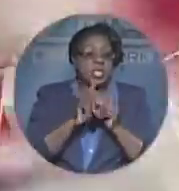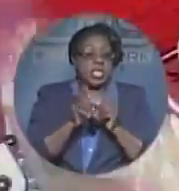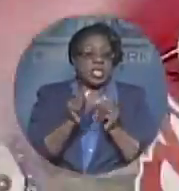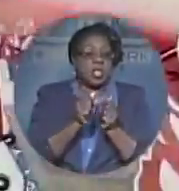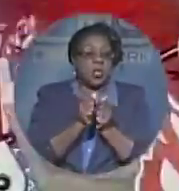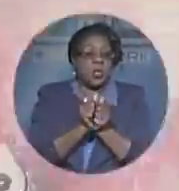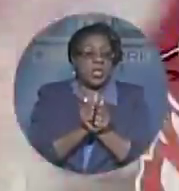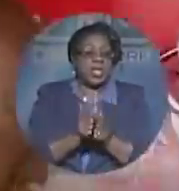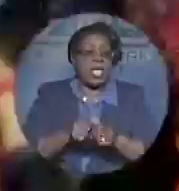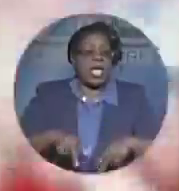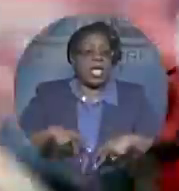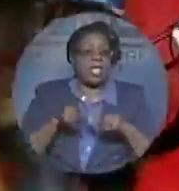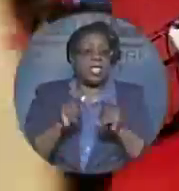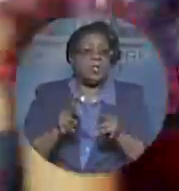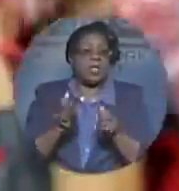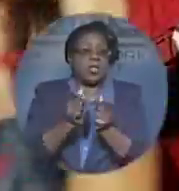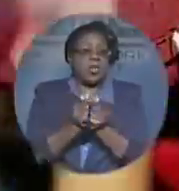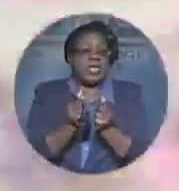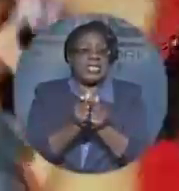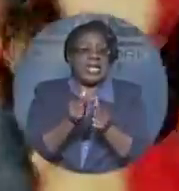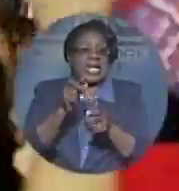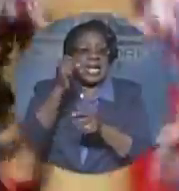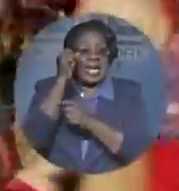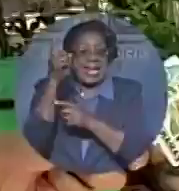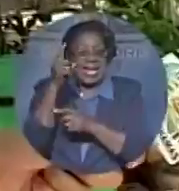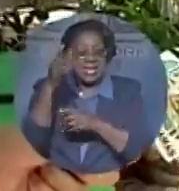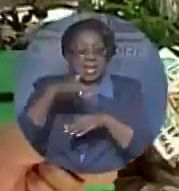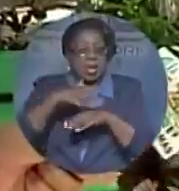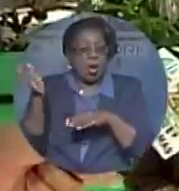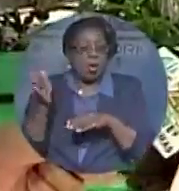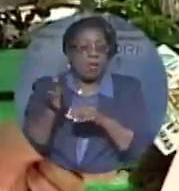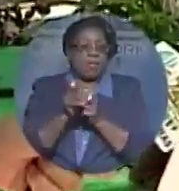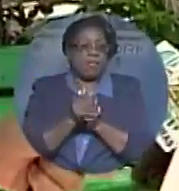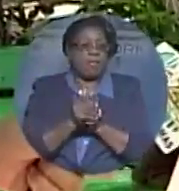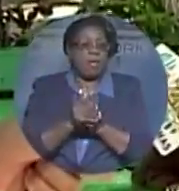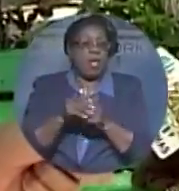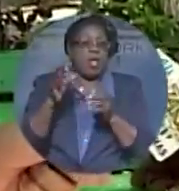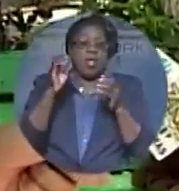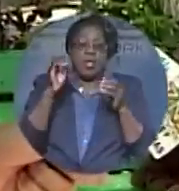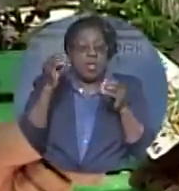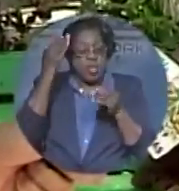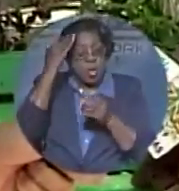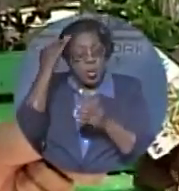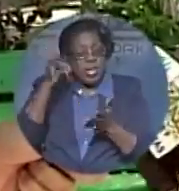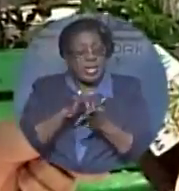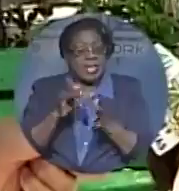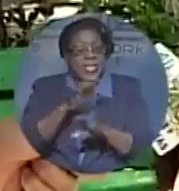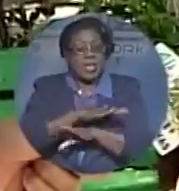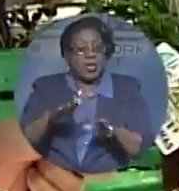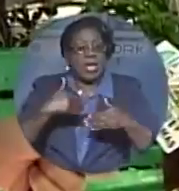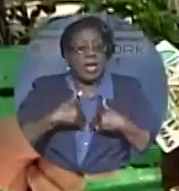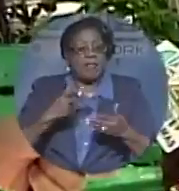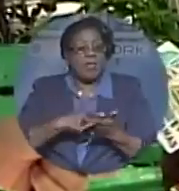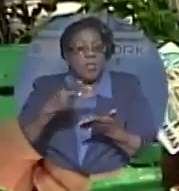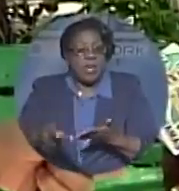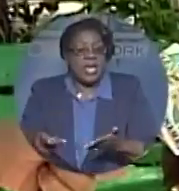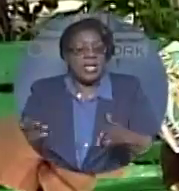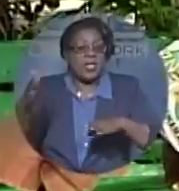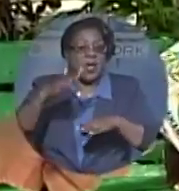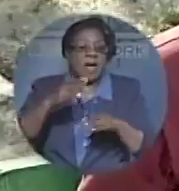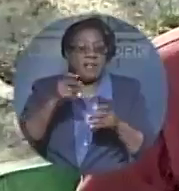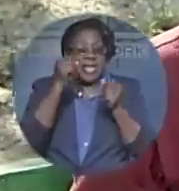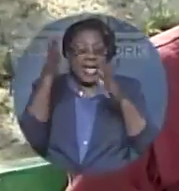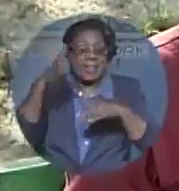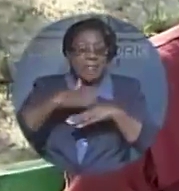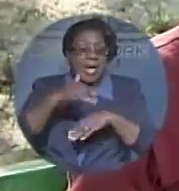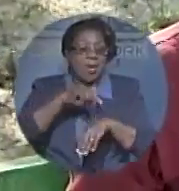also announced that the reconnection fees will be waived. Knowing that they don't have to pay to be reconnected is a good